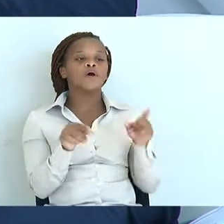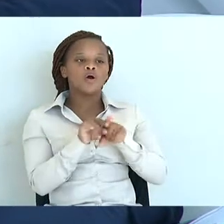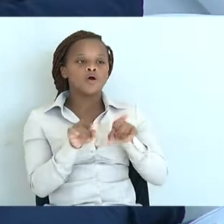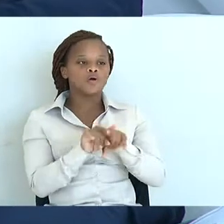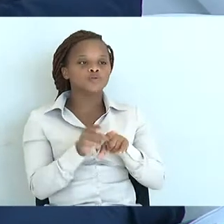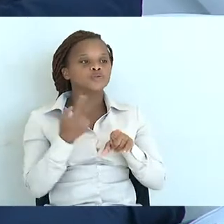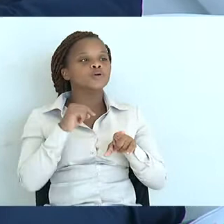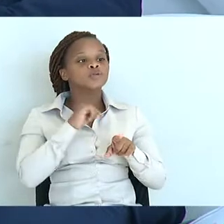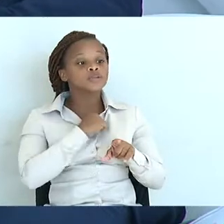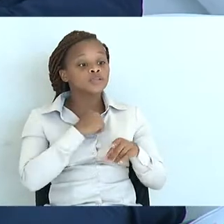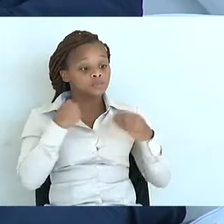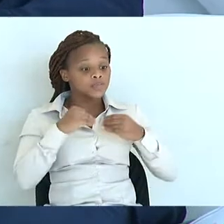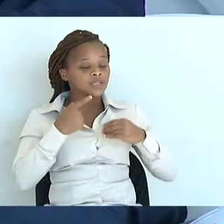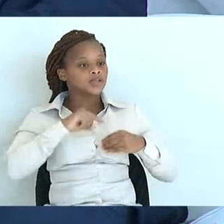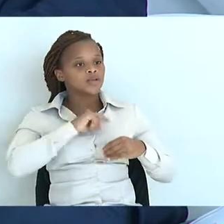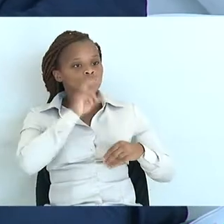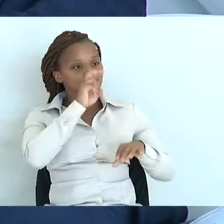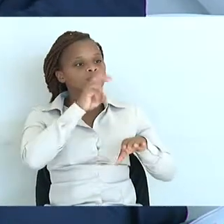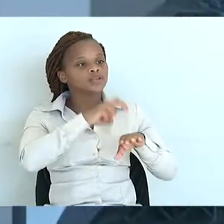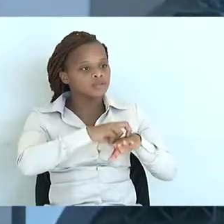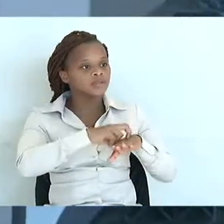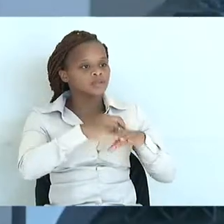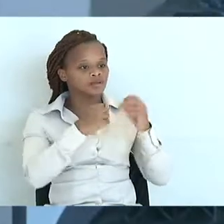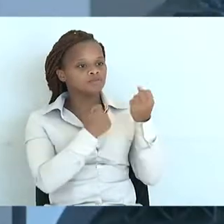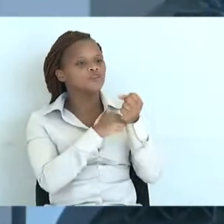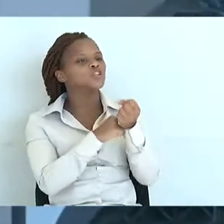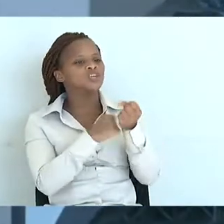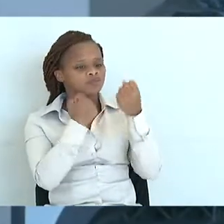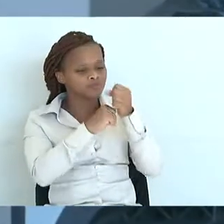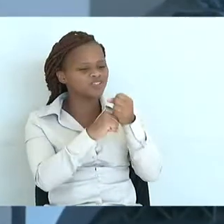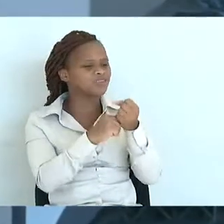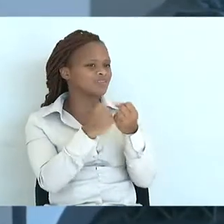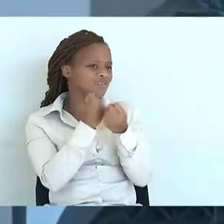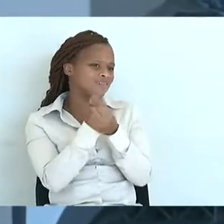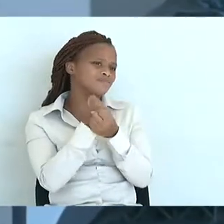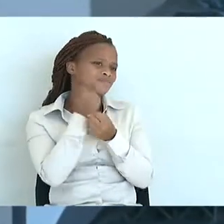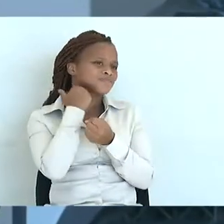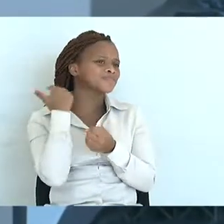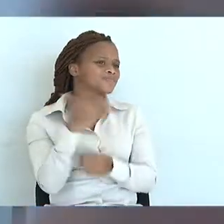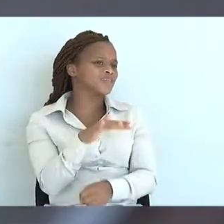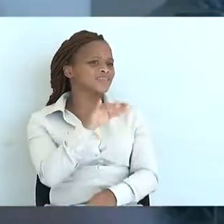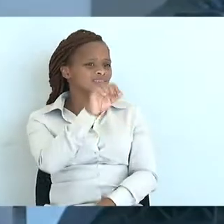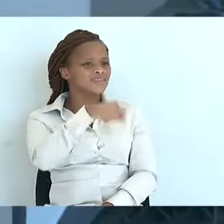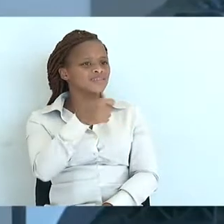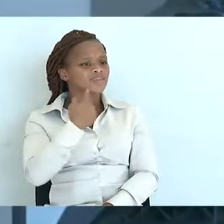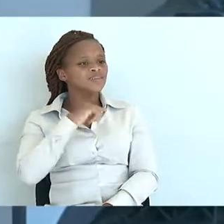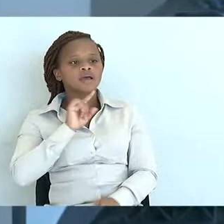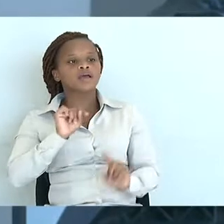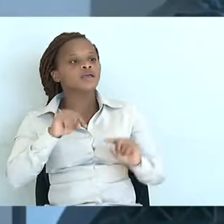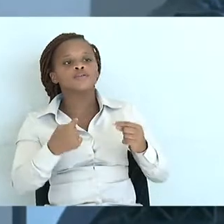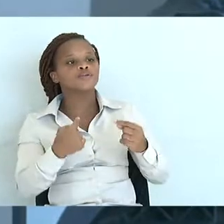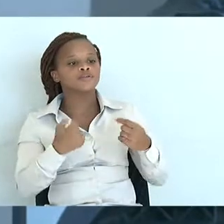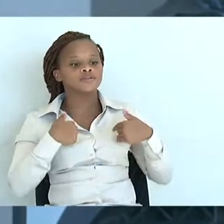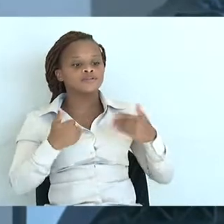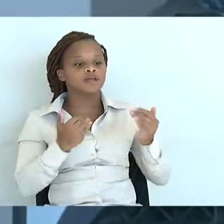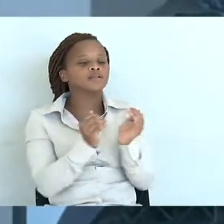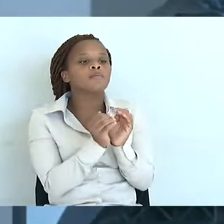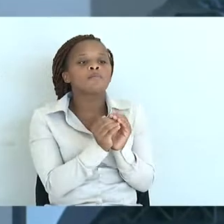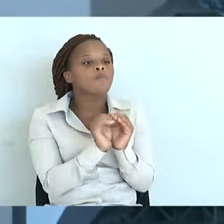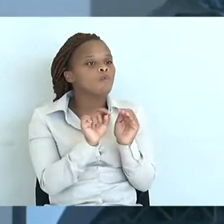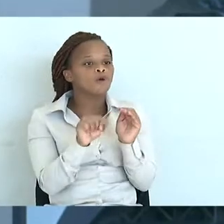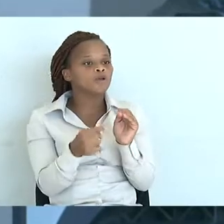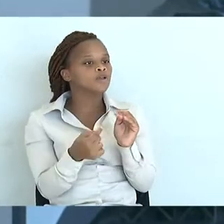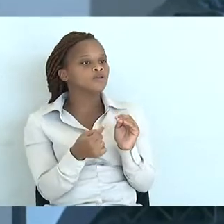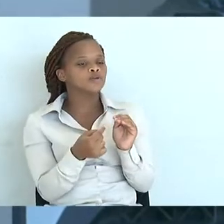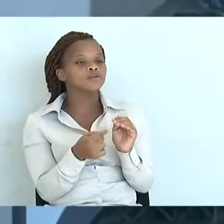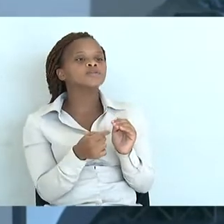imishini ebiza kakhulu, akulula kuthina ukuthi siqale kancane kancane. Secondly, into kade ngifisa